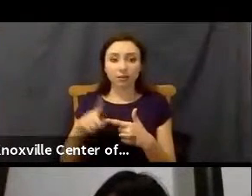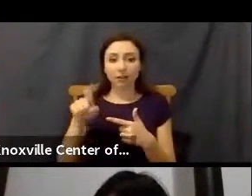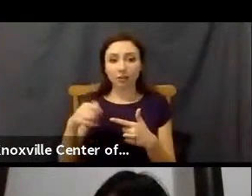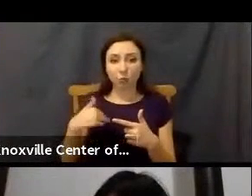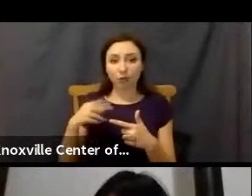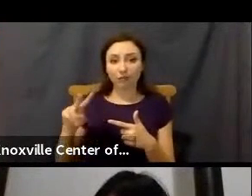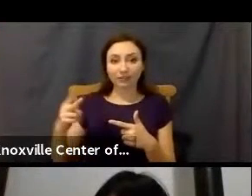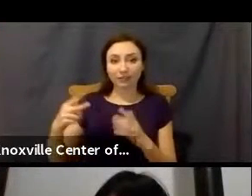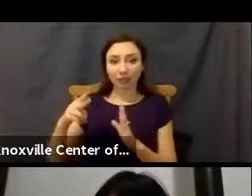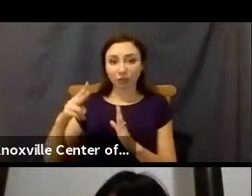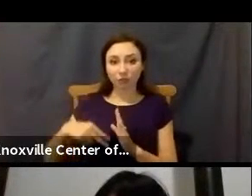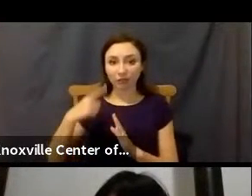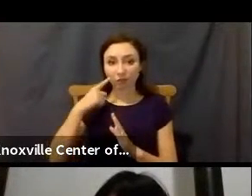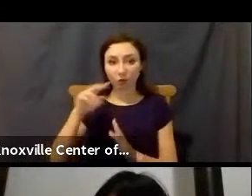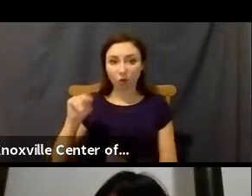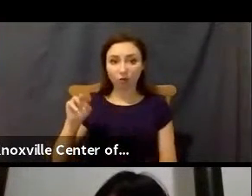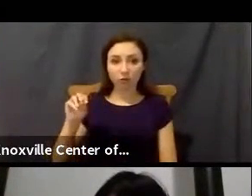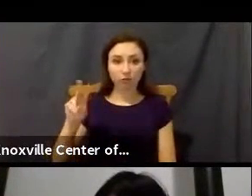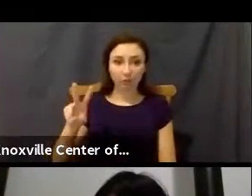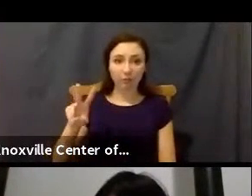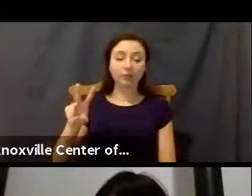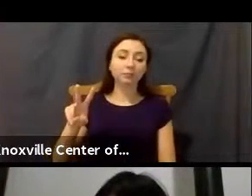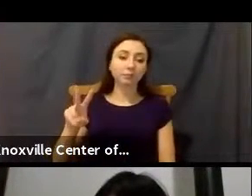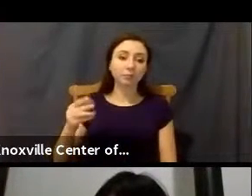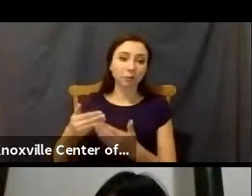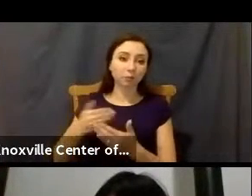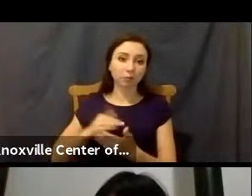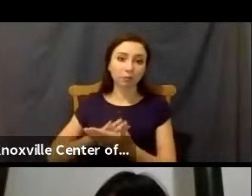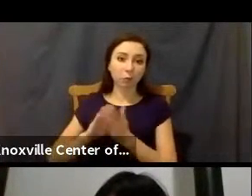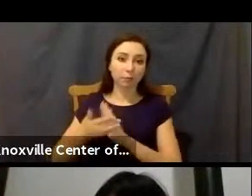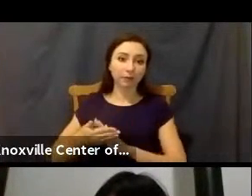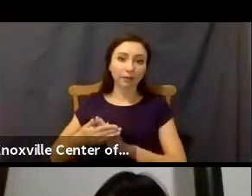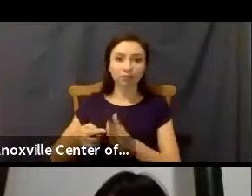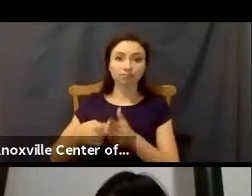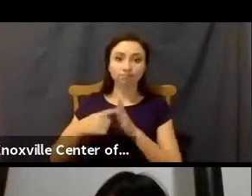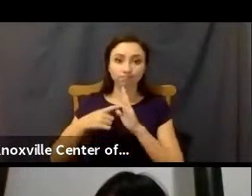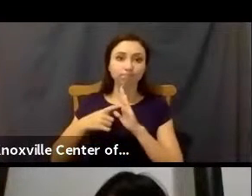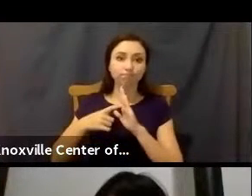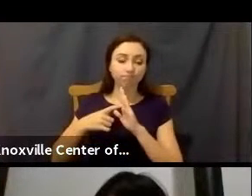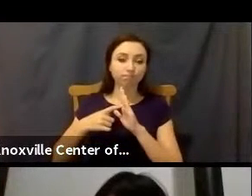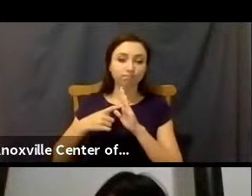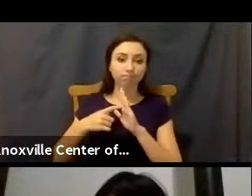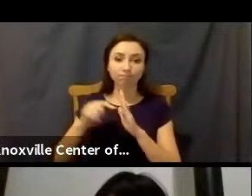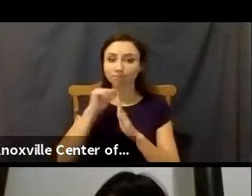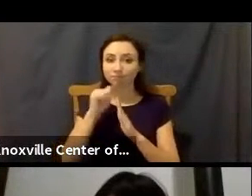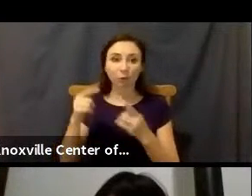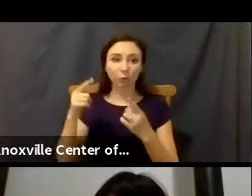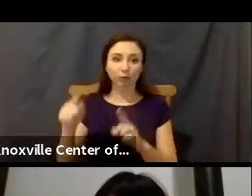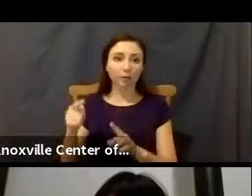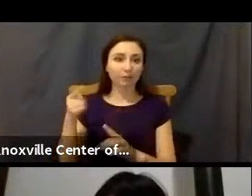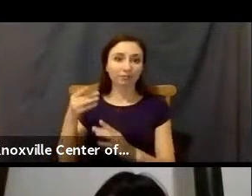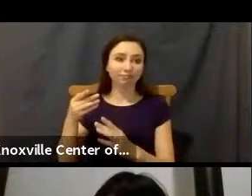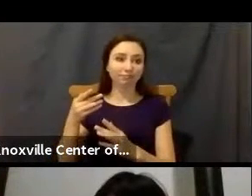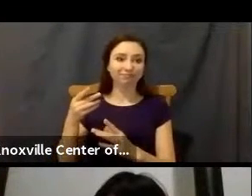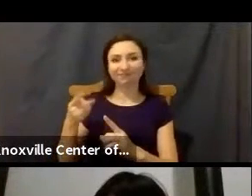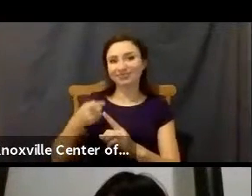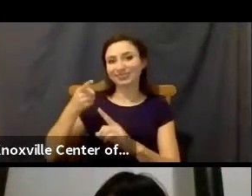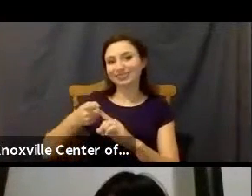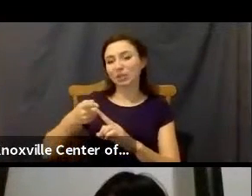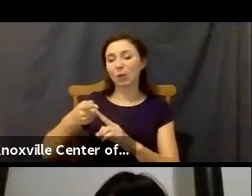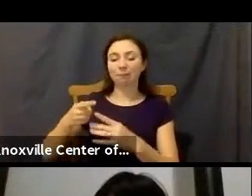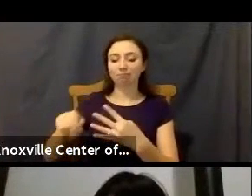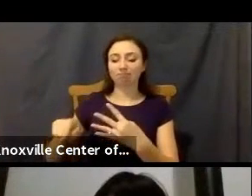second reading in November before it becomes an ordinance. So it wouldn't go into effect until late November,